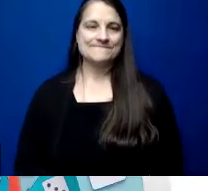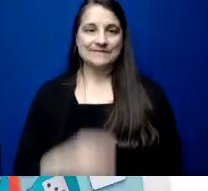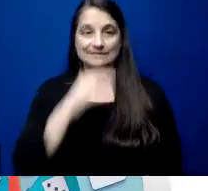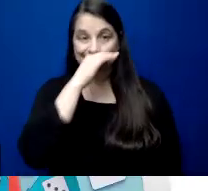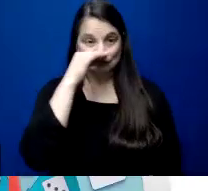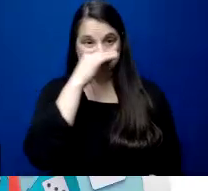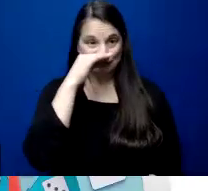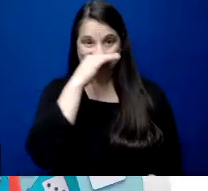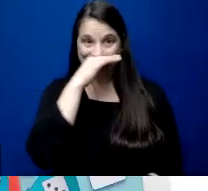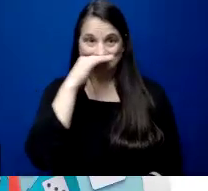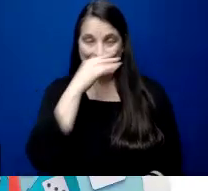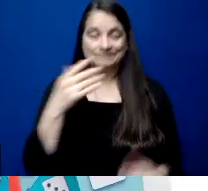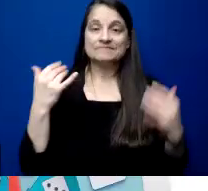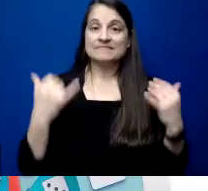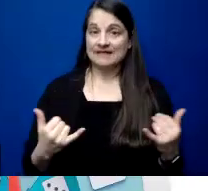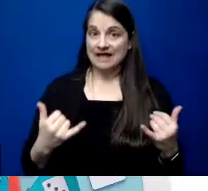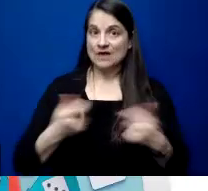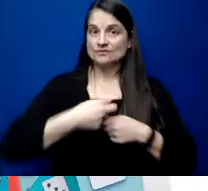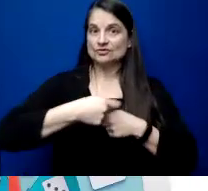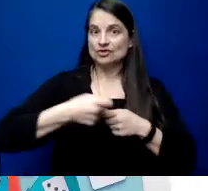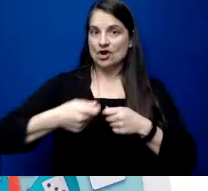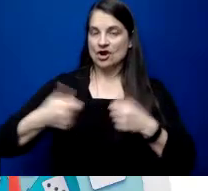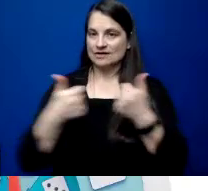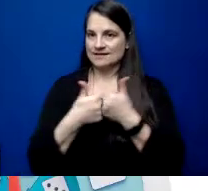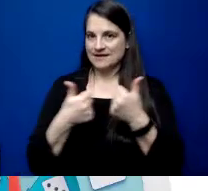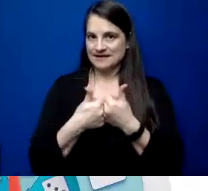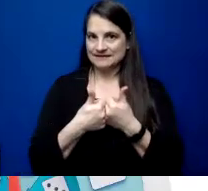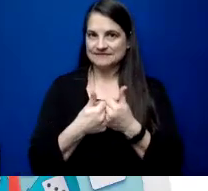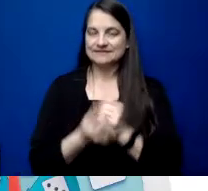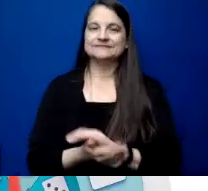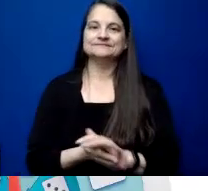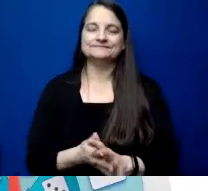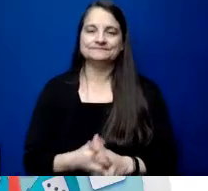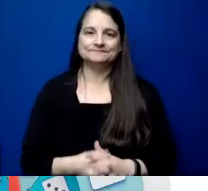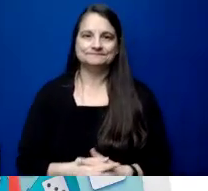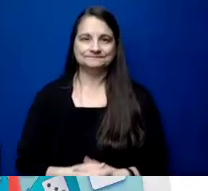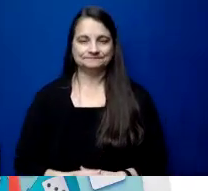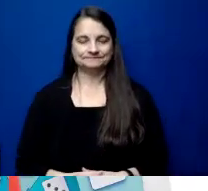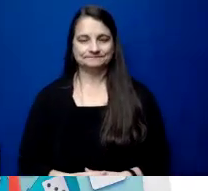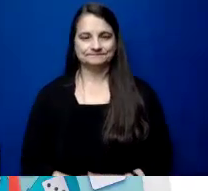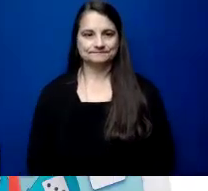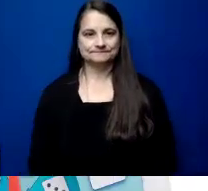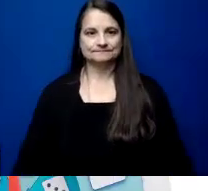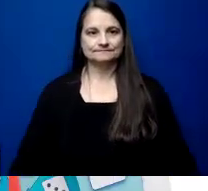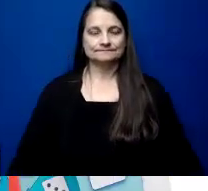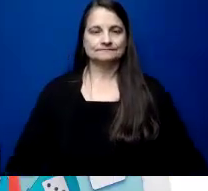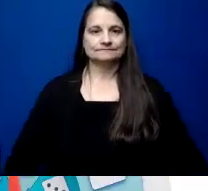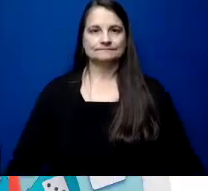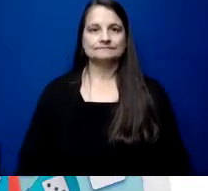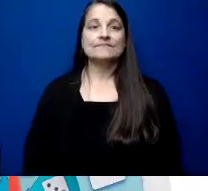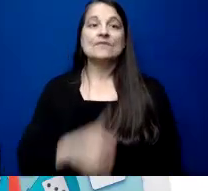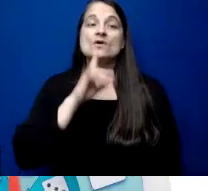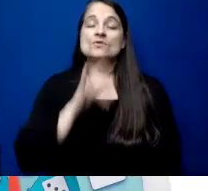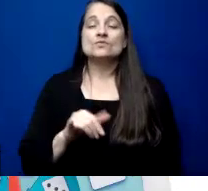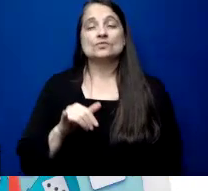All right, and now we're getting into some card games. So there are really cool options when it comes to